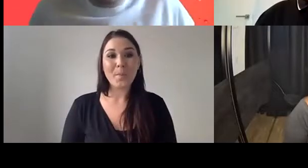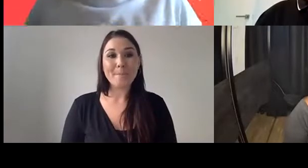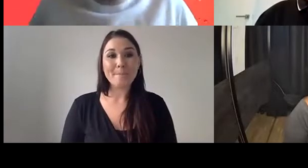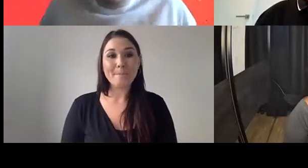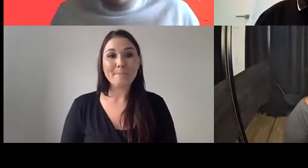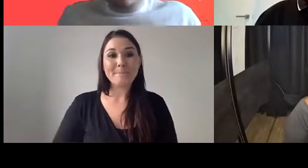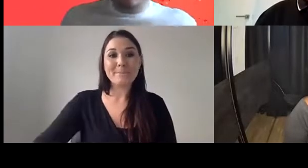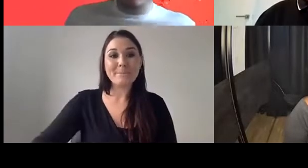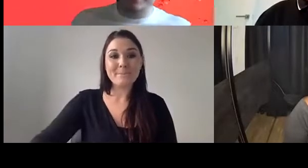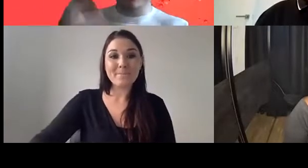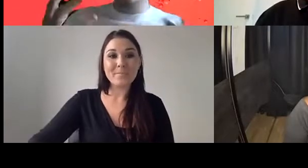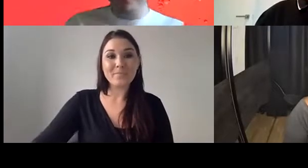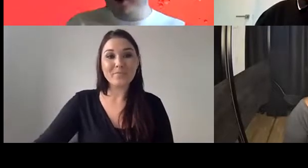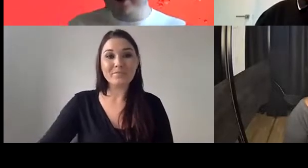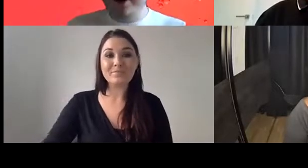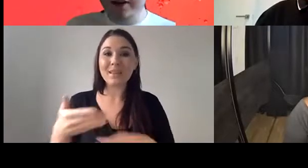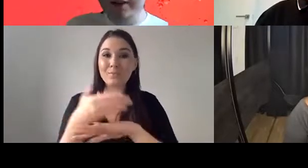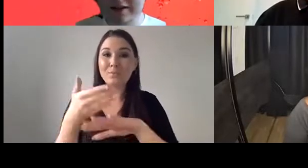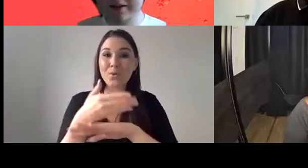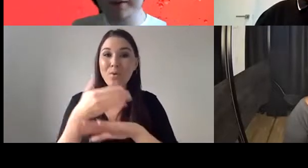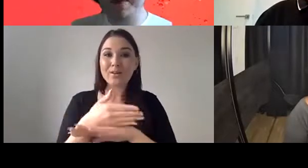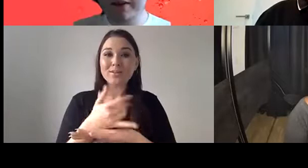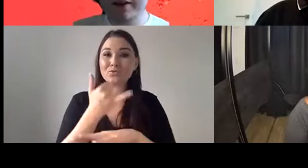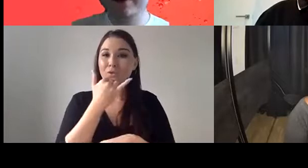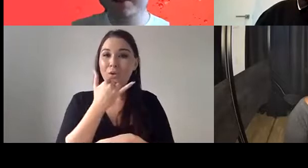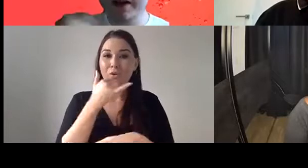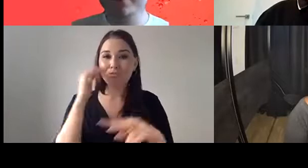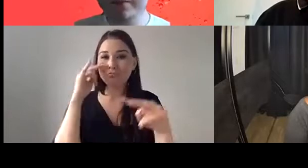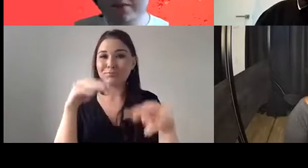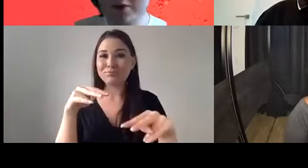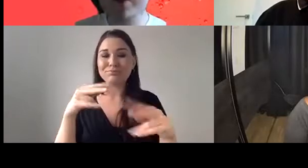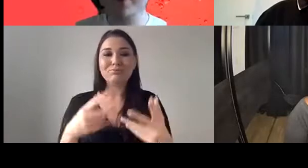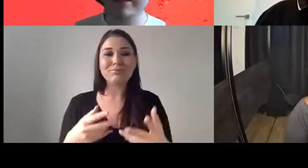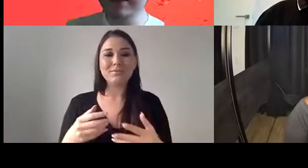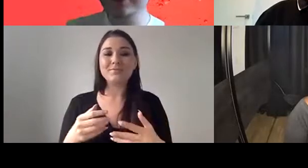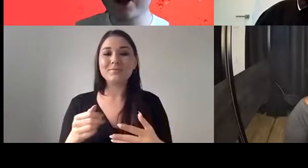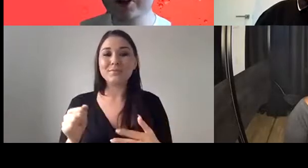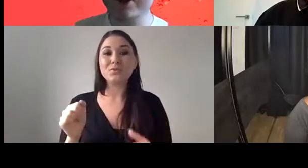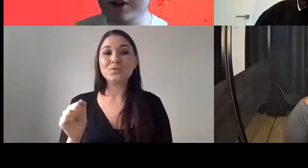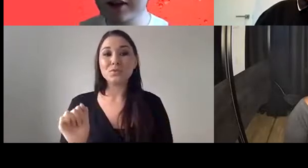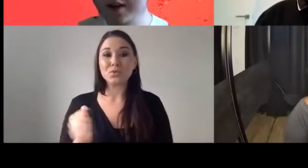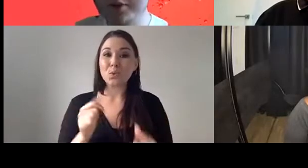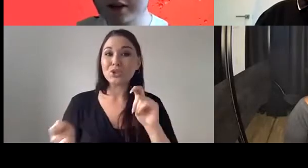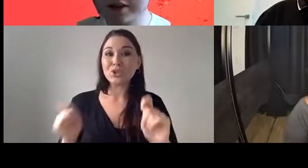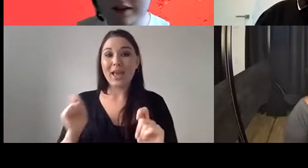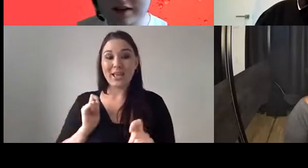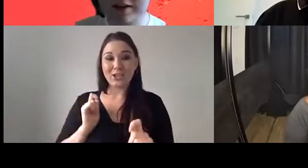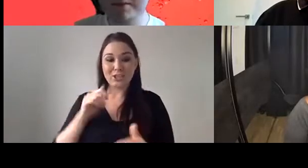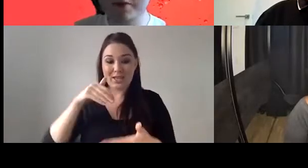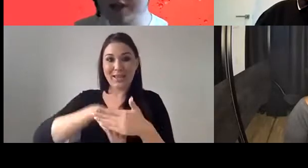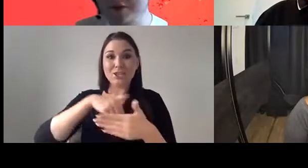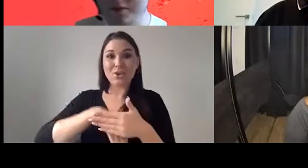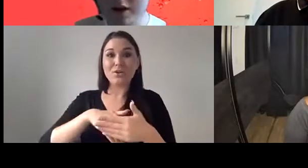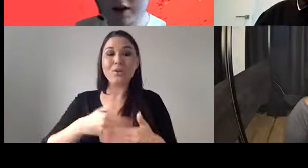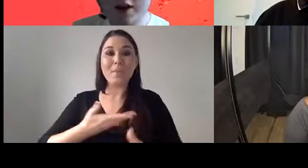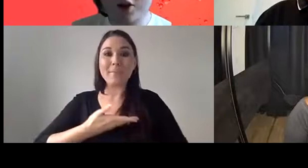often employers have it the wrong way, really. I think it's about sort of making that change internally at companies.